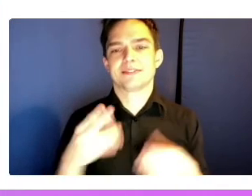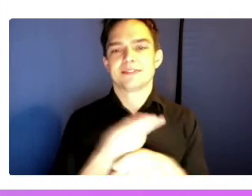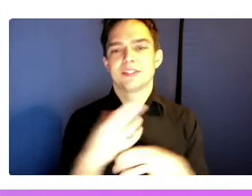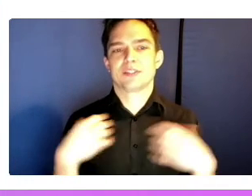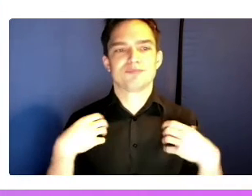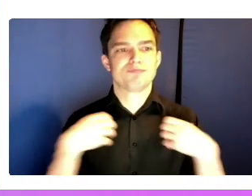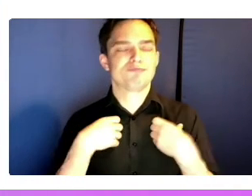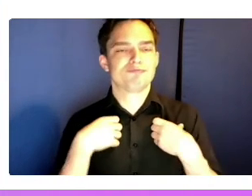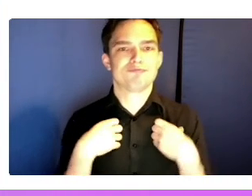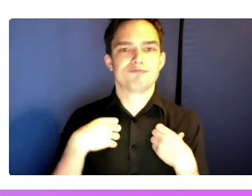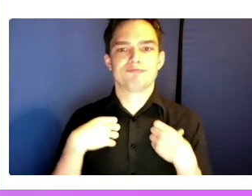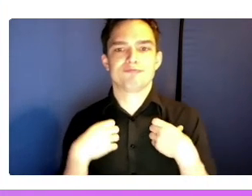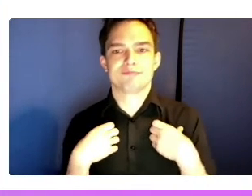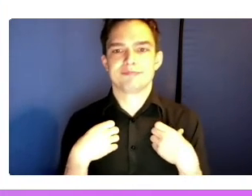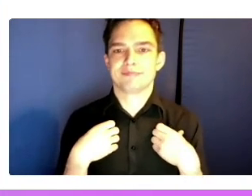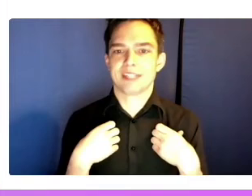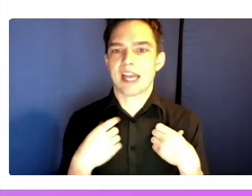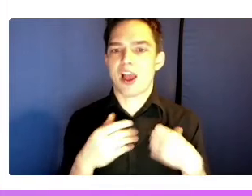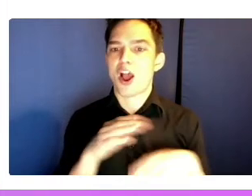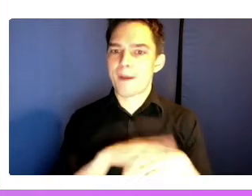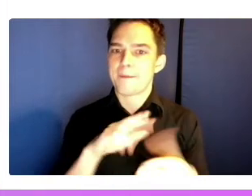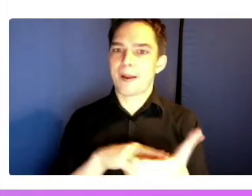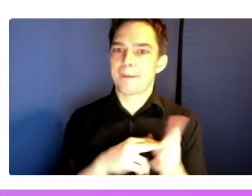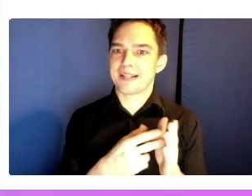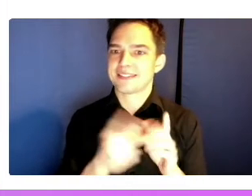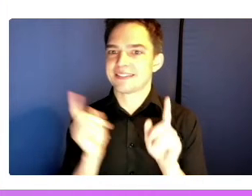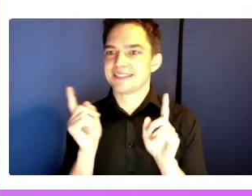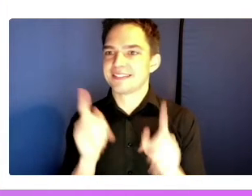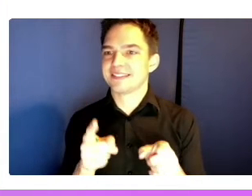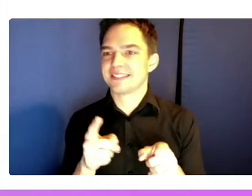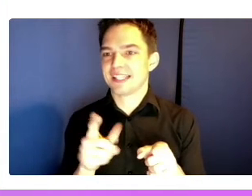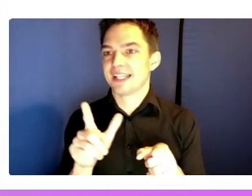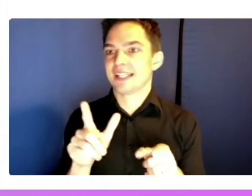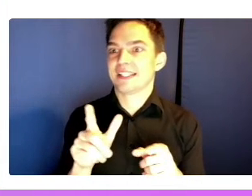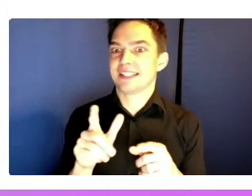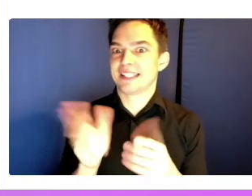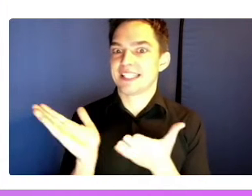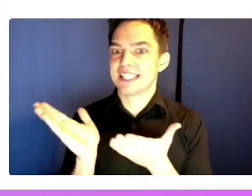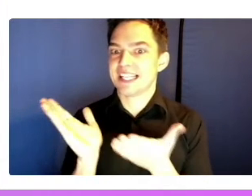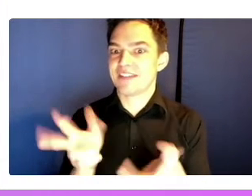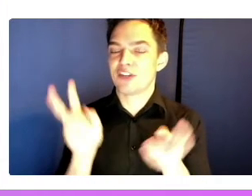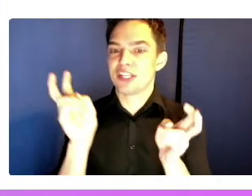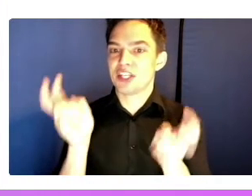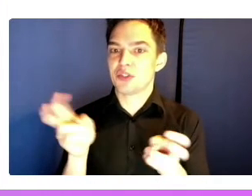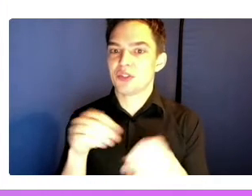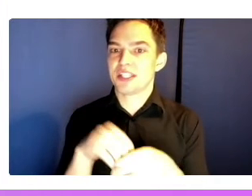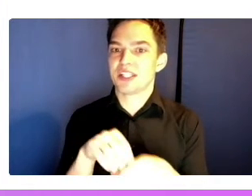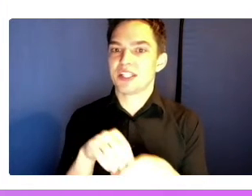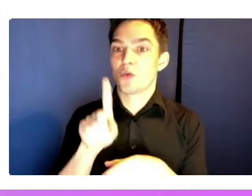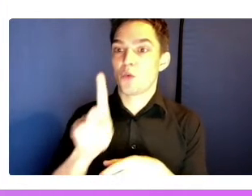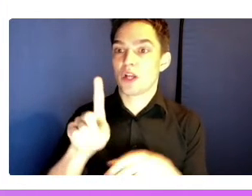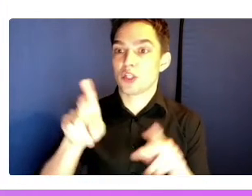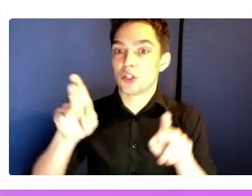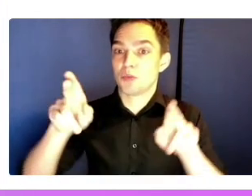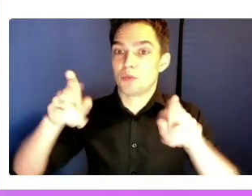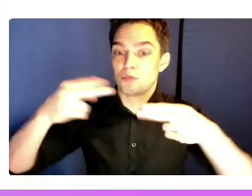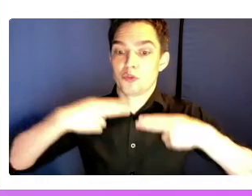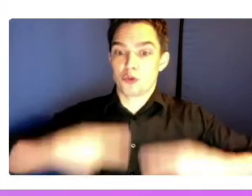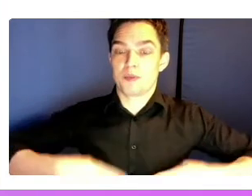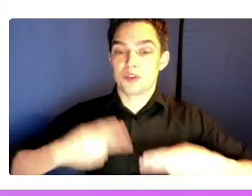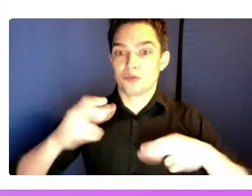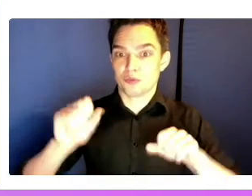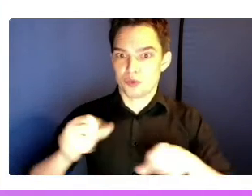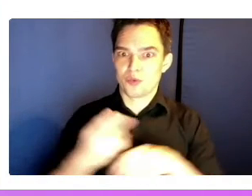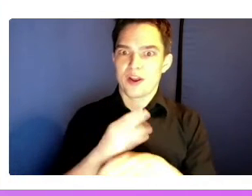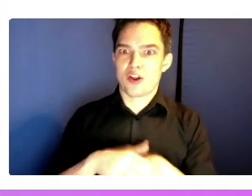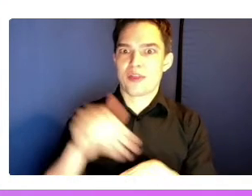I am very intentional about this. Like literally deliver issues in something one human being could wear on their back,